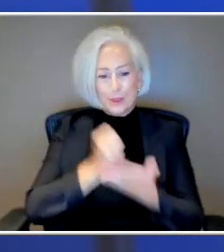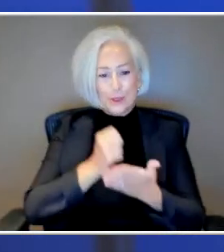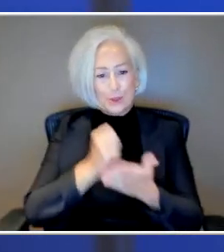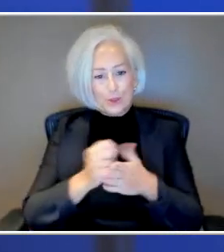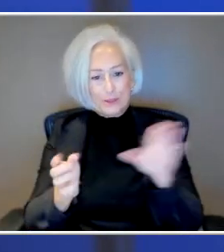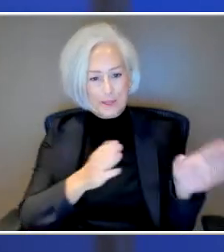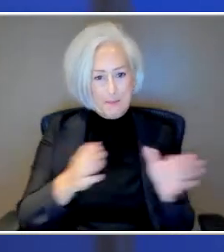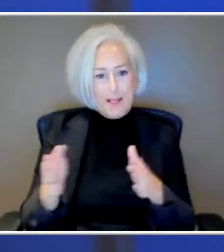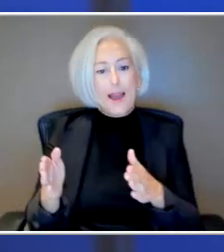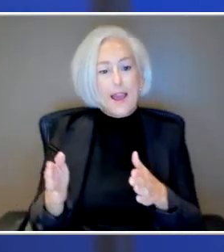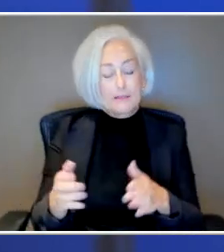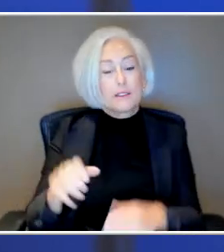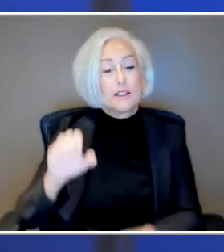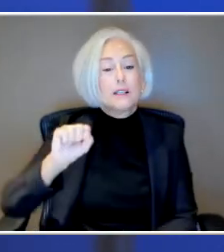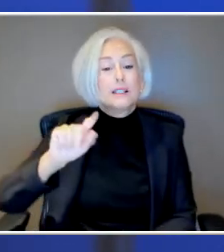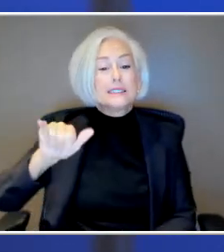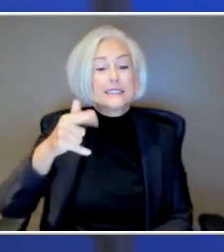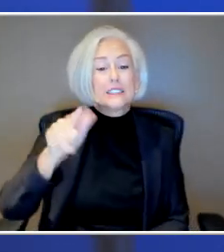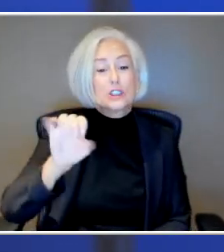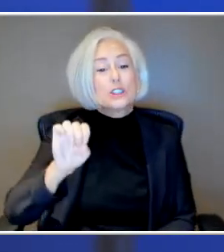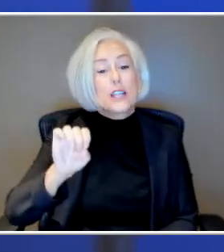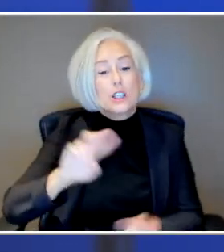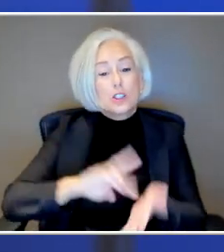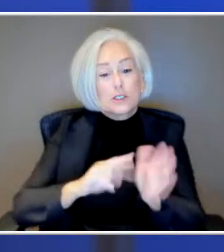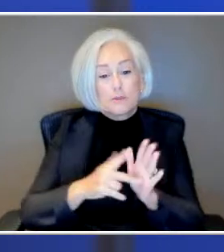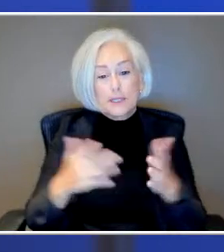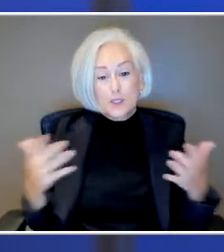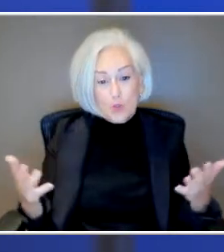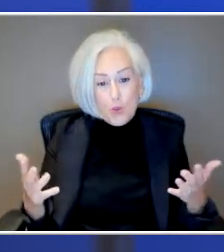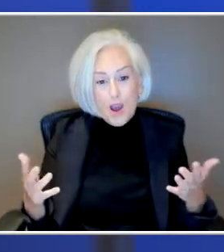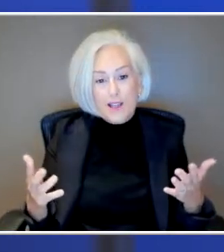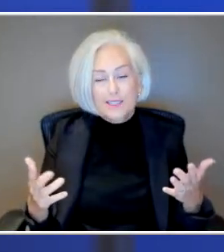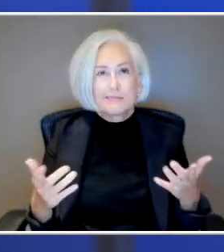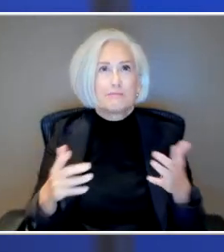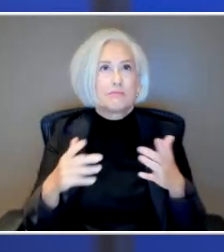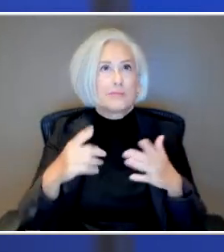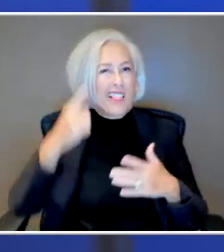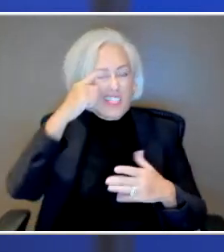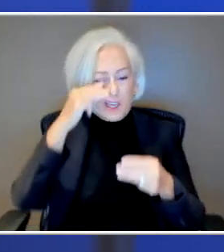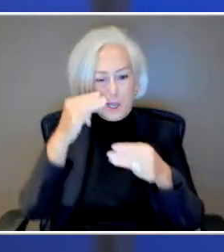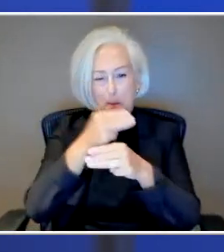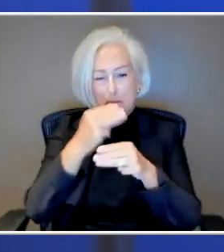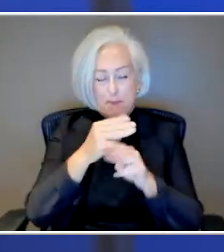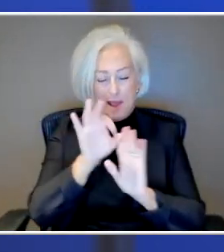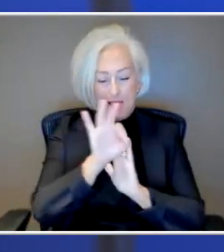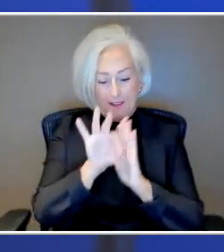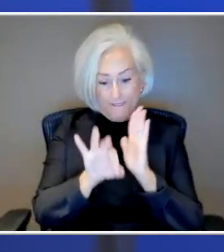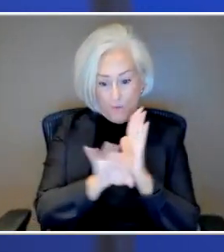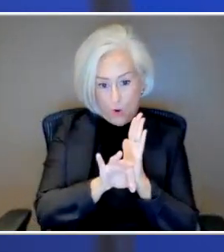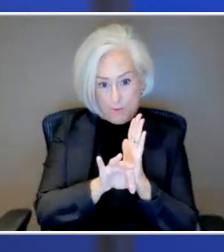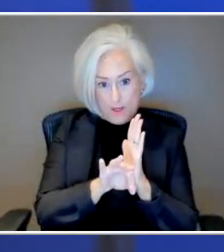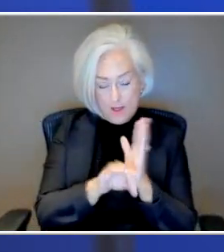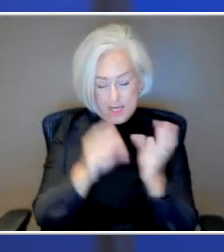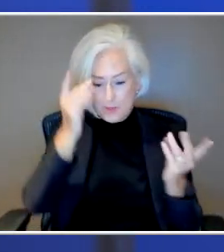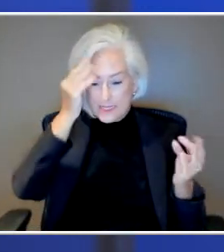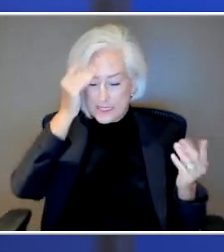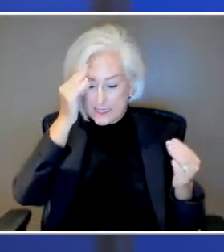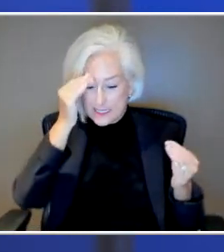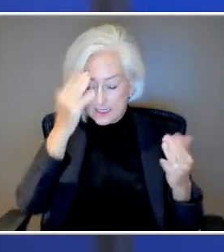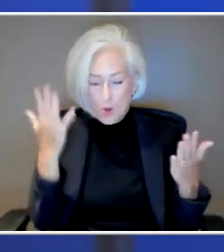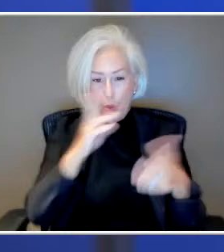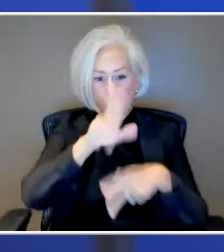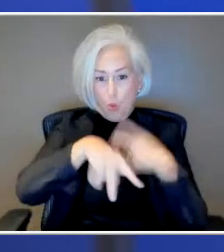staging, as I describe it to patients, is like a formula, like a mathematical formula. So it takes into consideration the type of cancer,